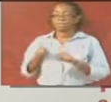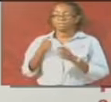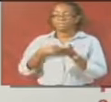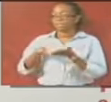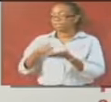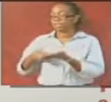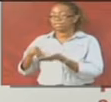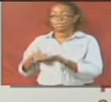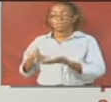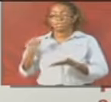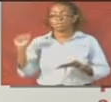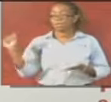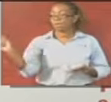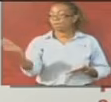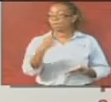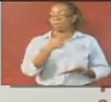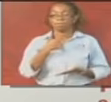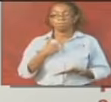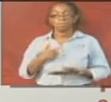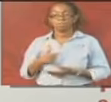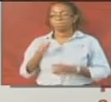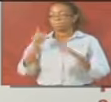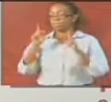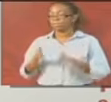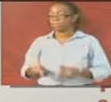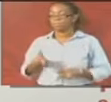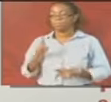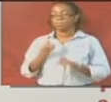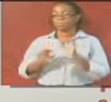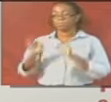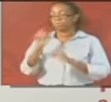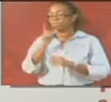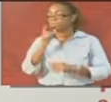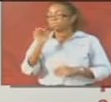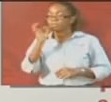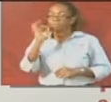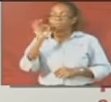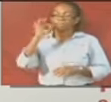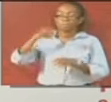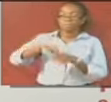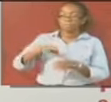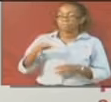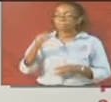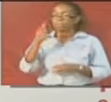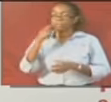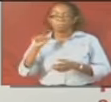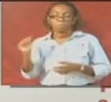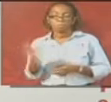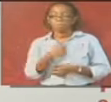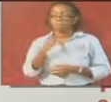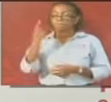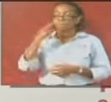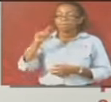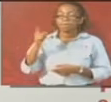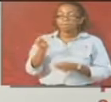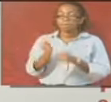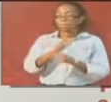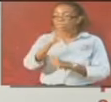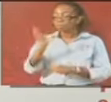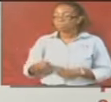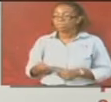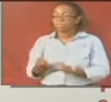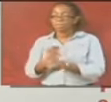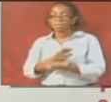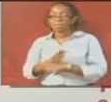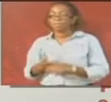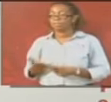apply, whether a variant of concern is responsible for each positive. So at this point in time, the short answer to the second bit of your